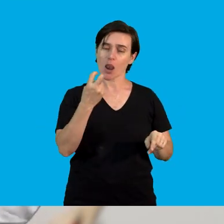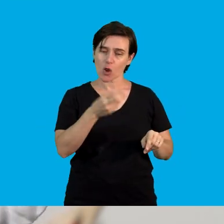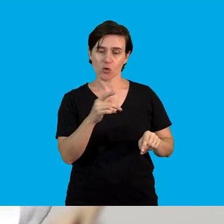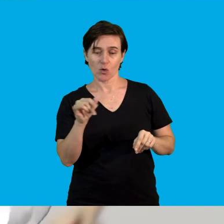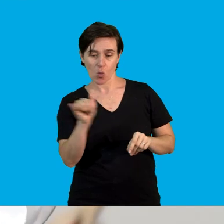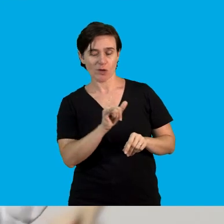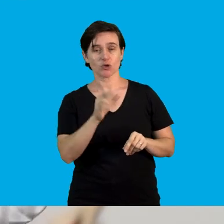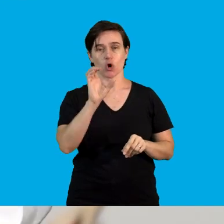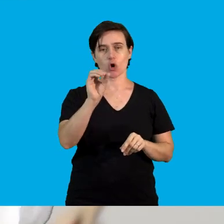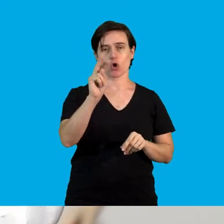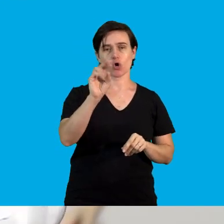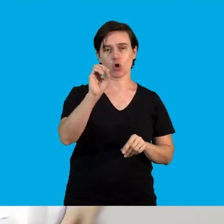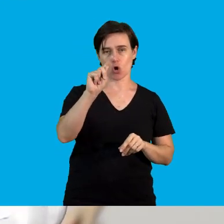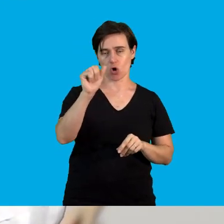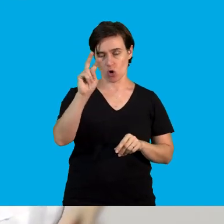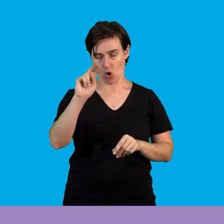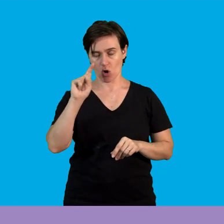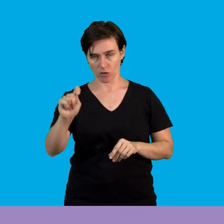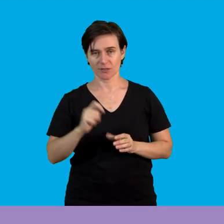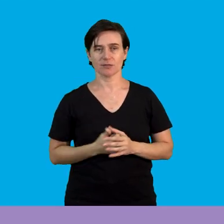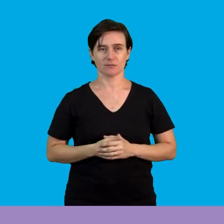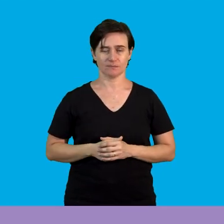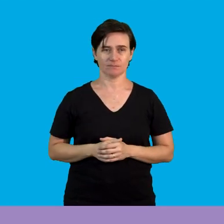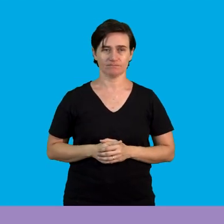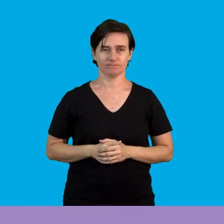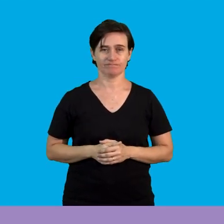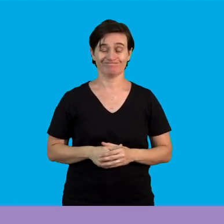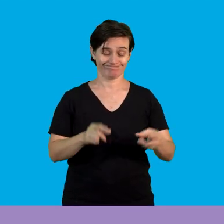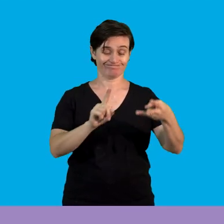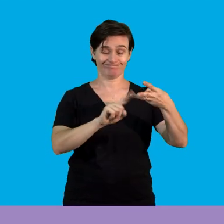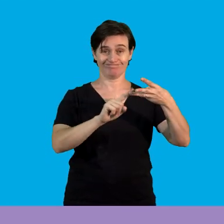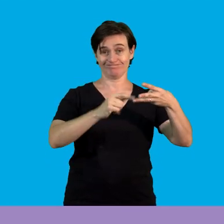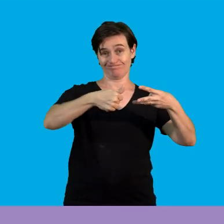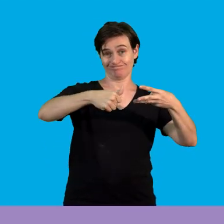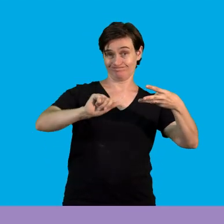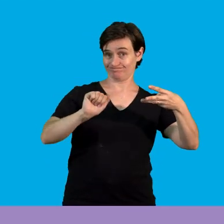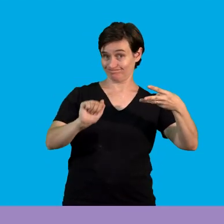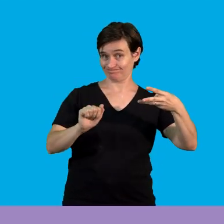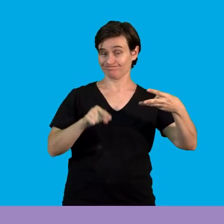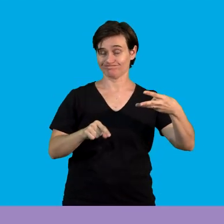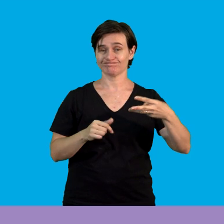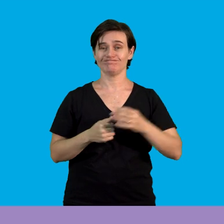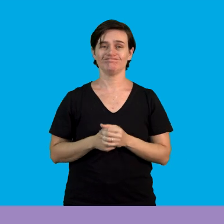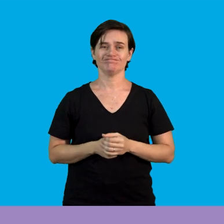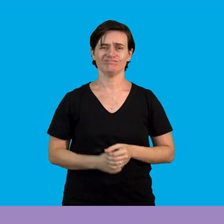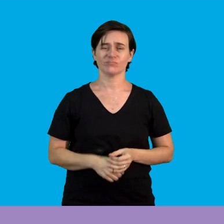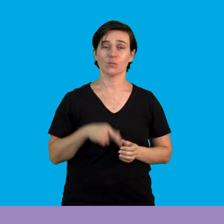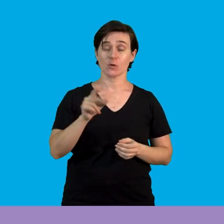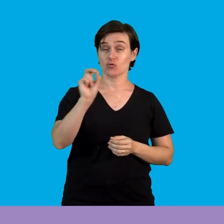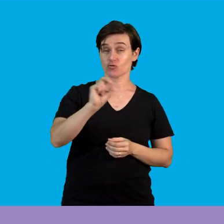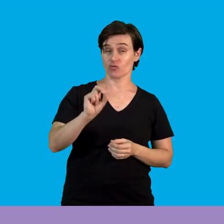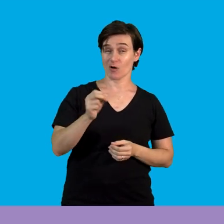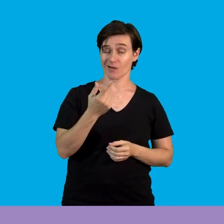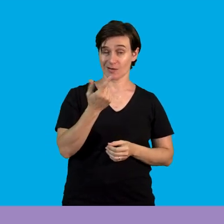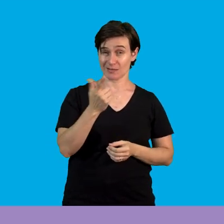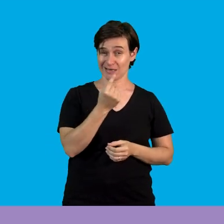constant term wherever they are in the expression. And let's move on to the third question.